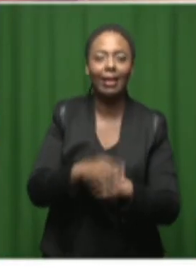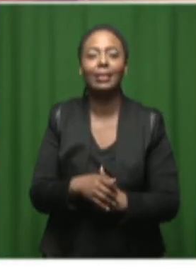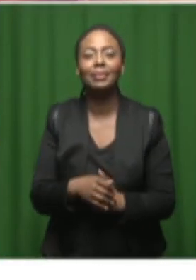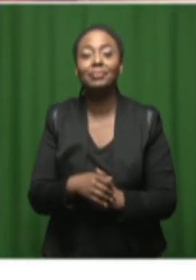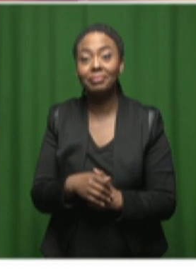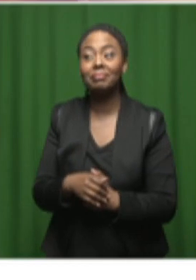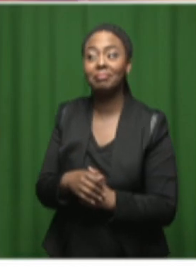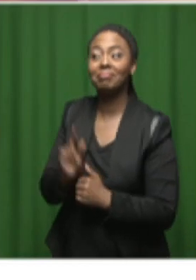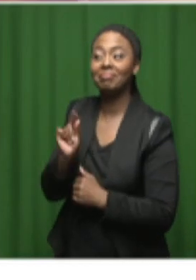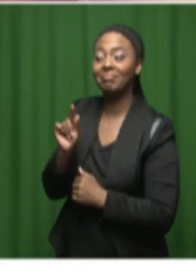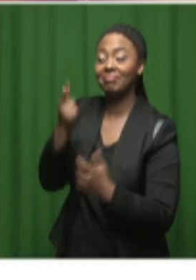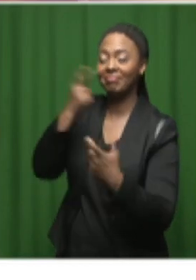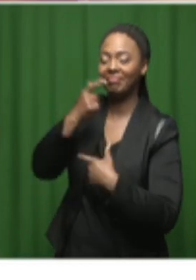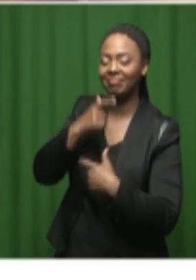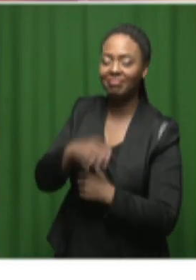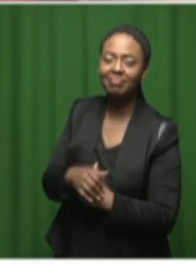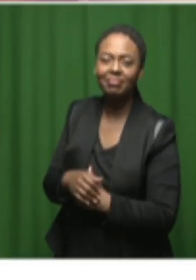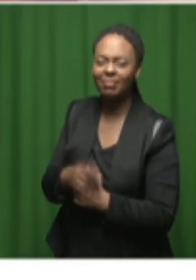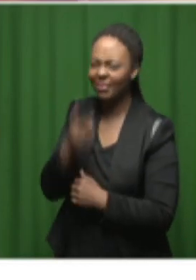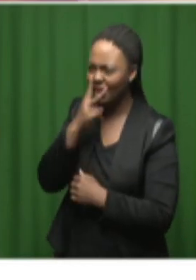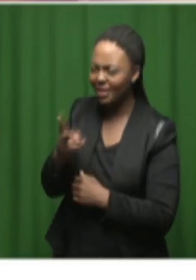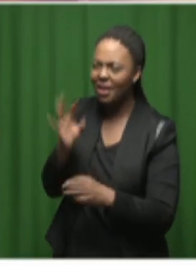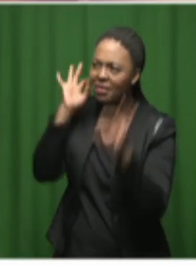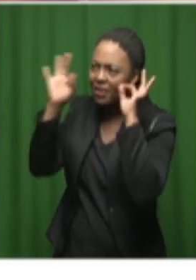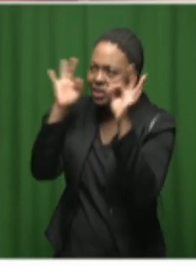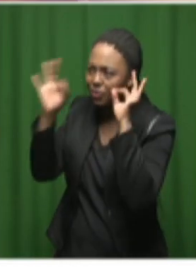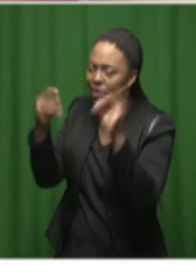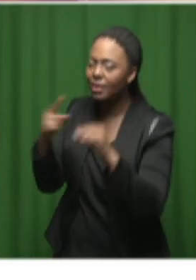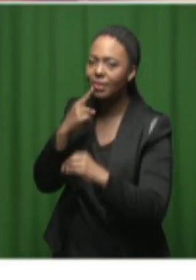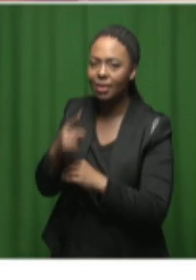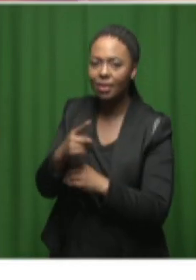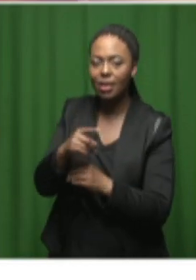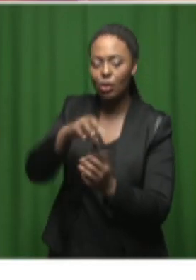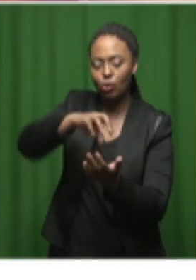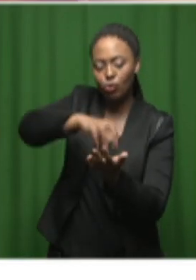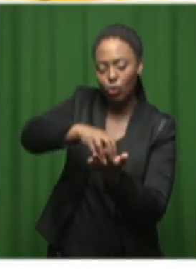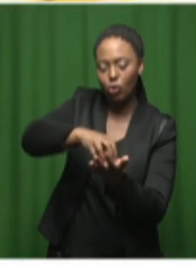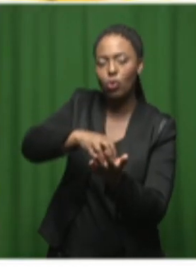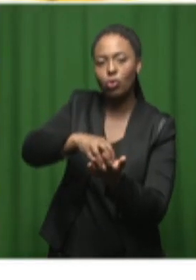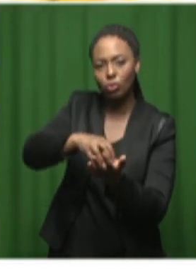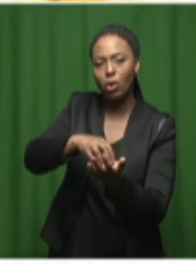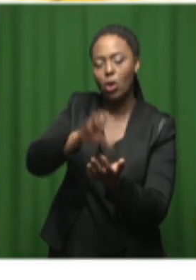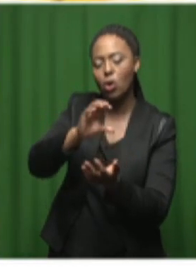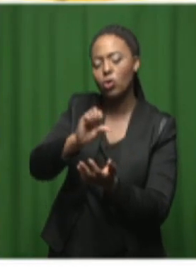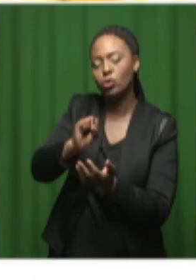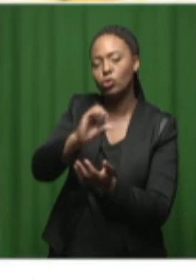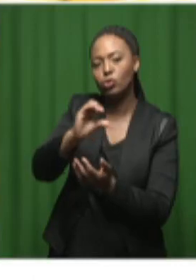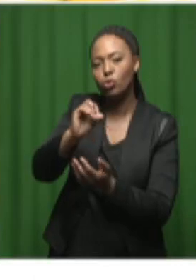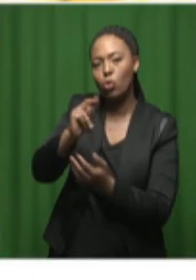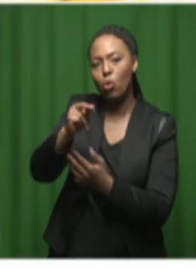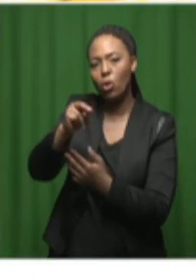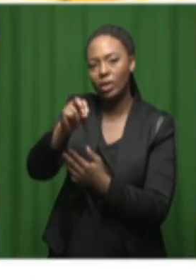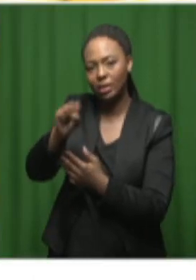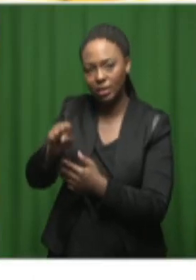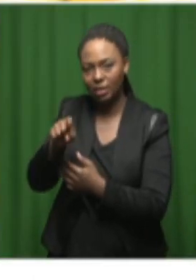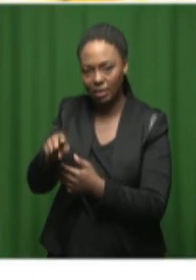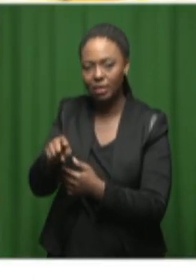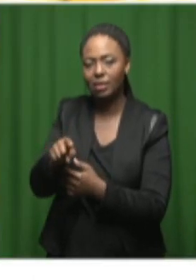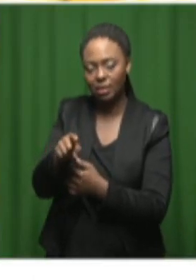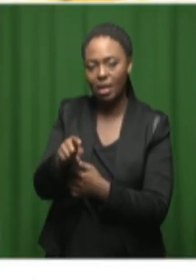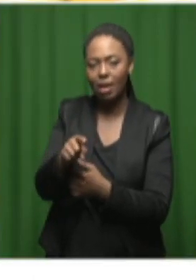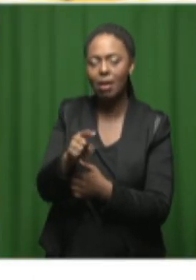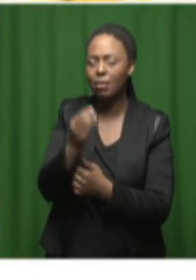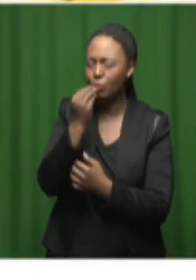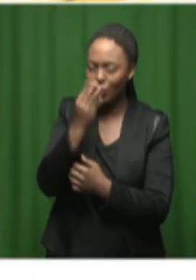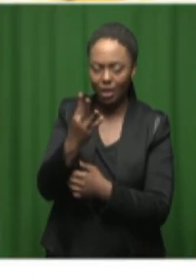Facebook page, you say that scones are a love language for you. Yes, so scones are a love language for me